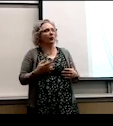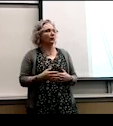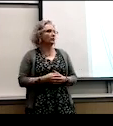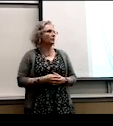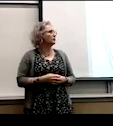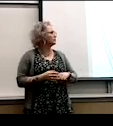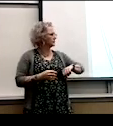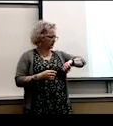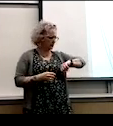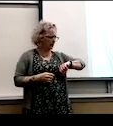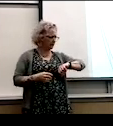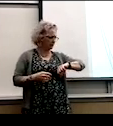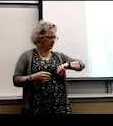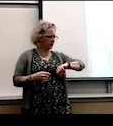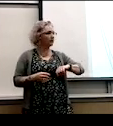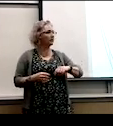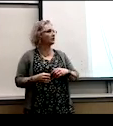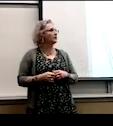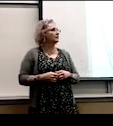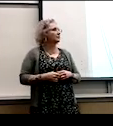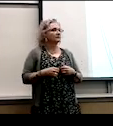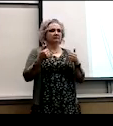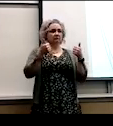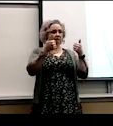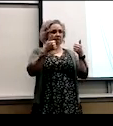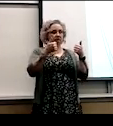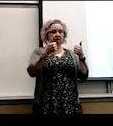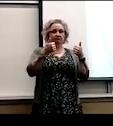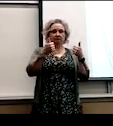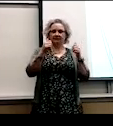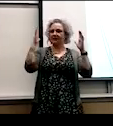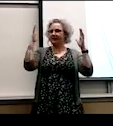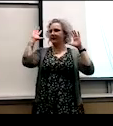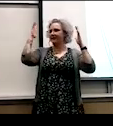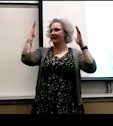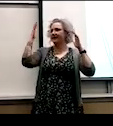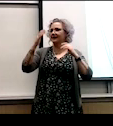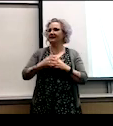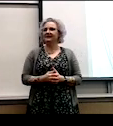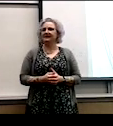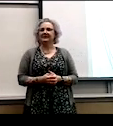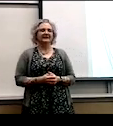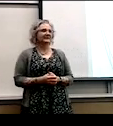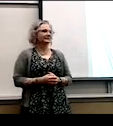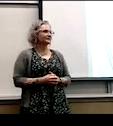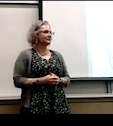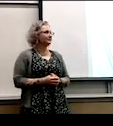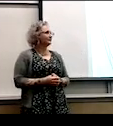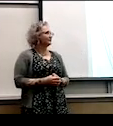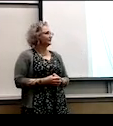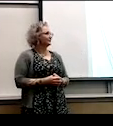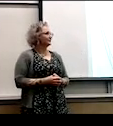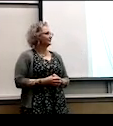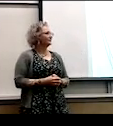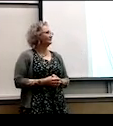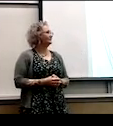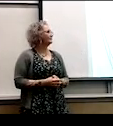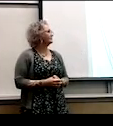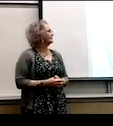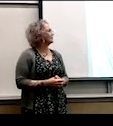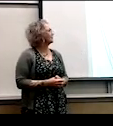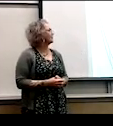Good. Oh, fantastic. Okay, so there was a small trial,